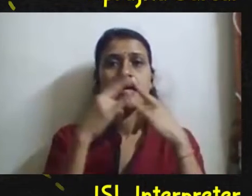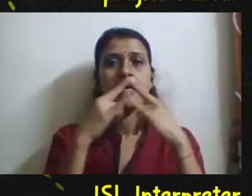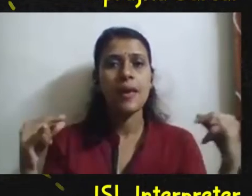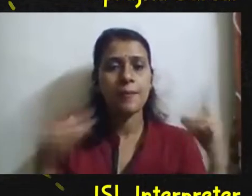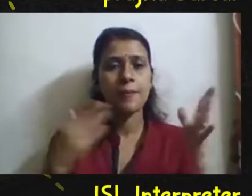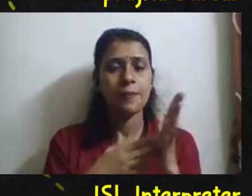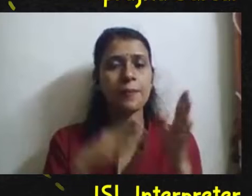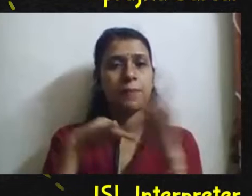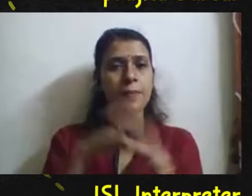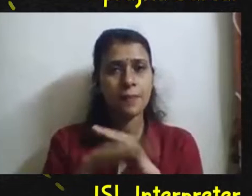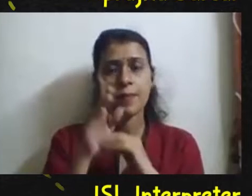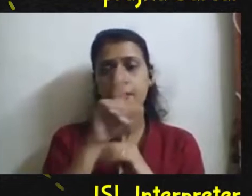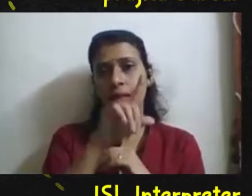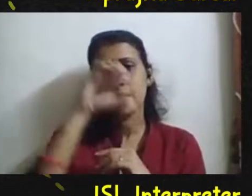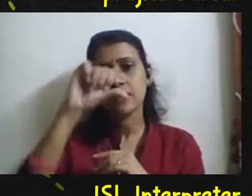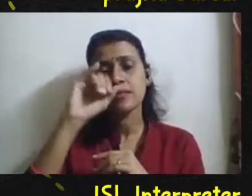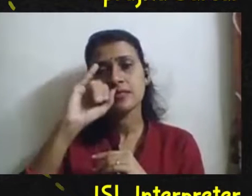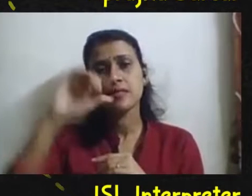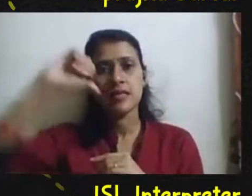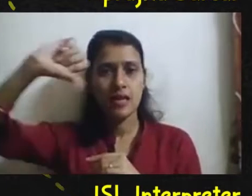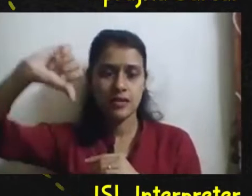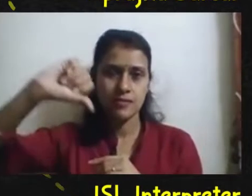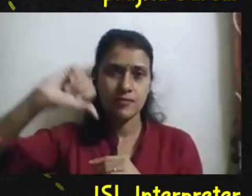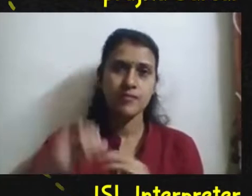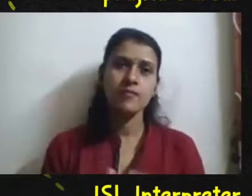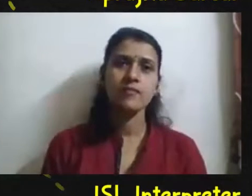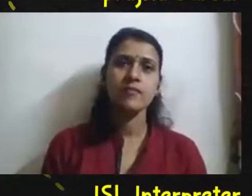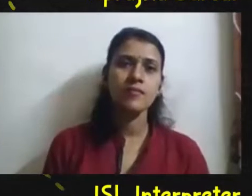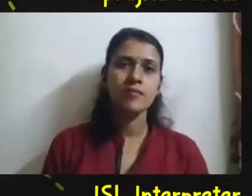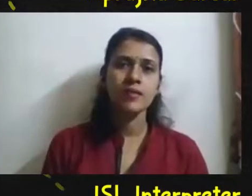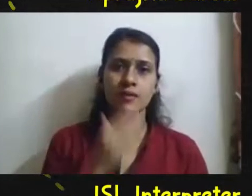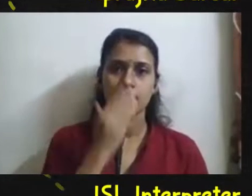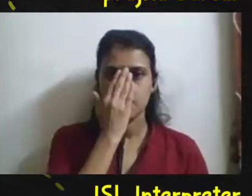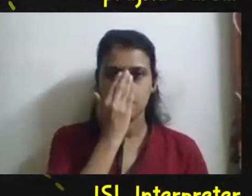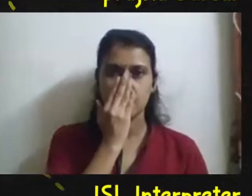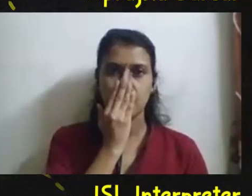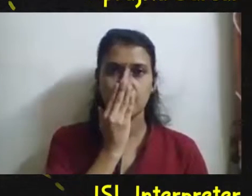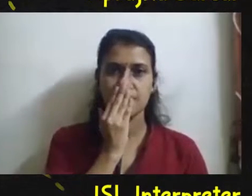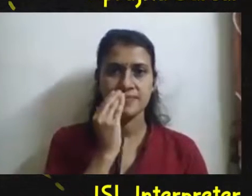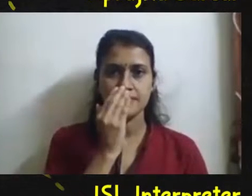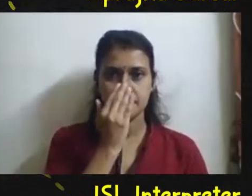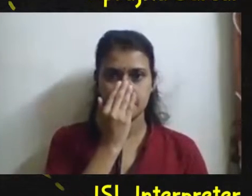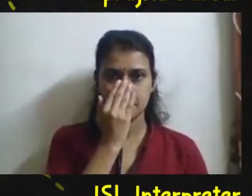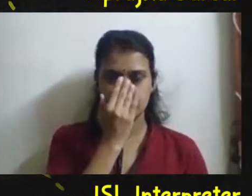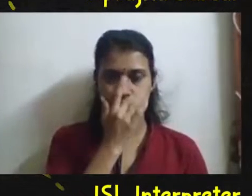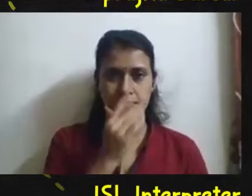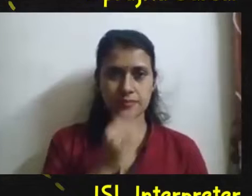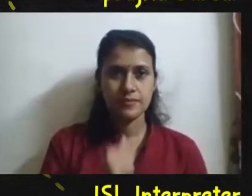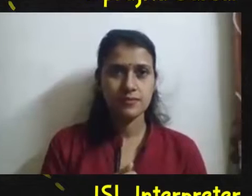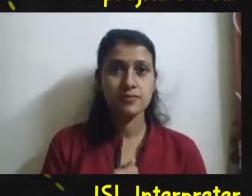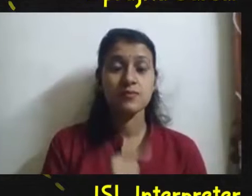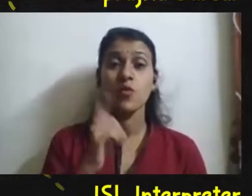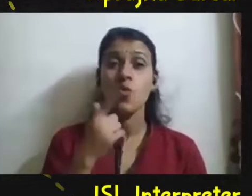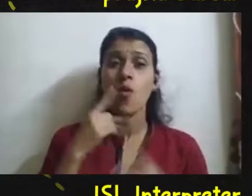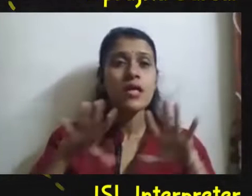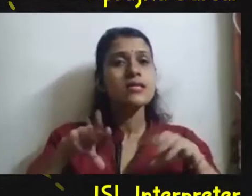April 1969. The women who are lined up in the photograph are those who are